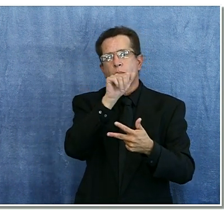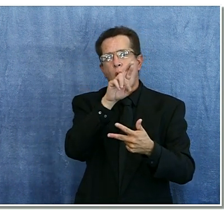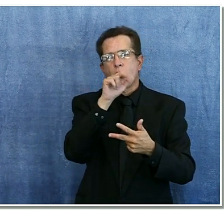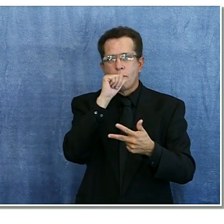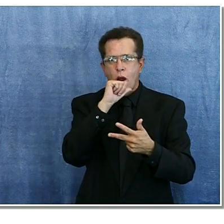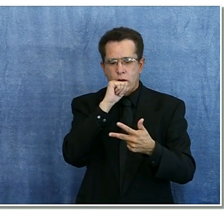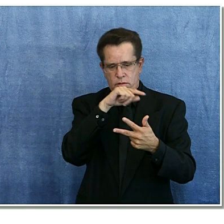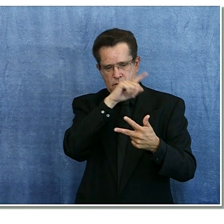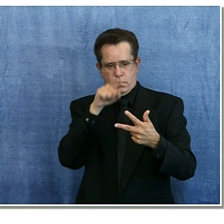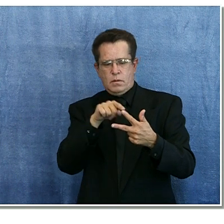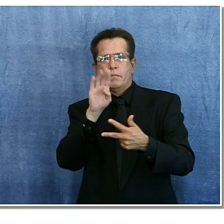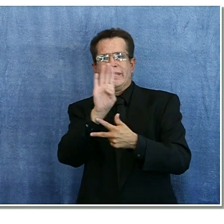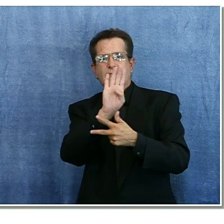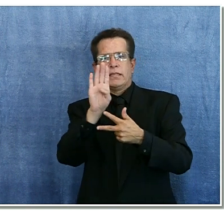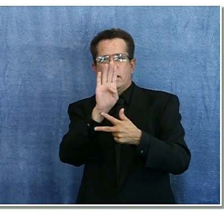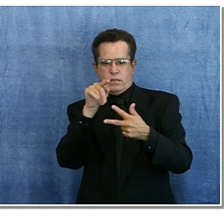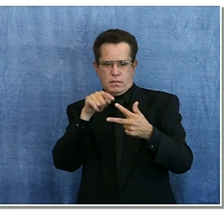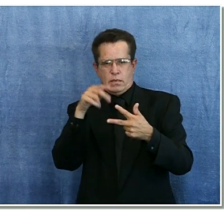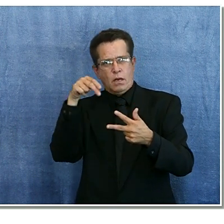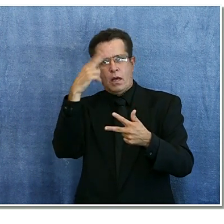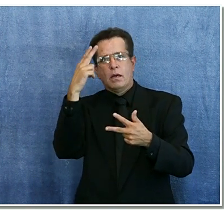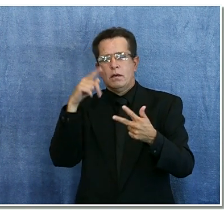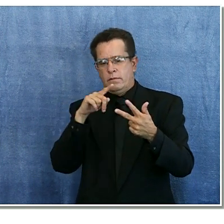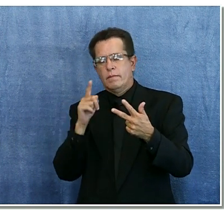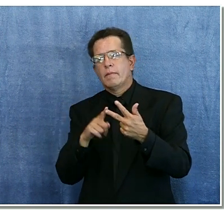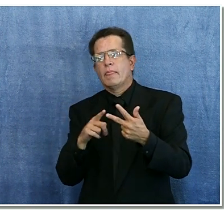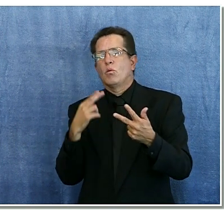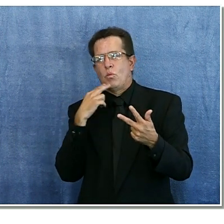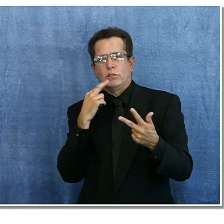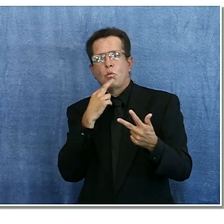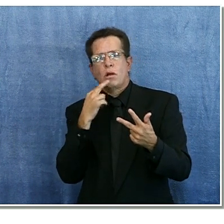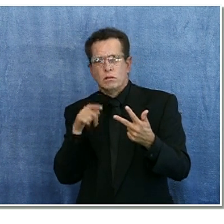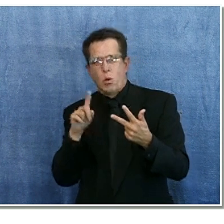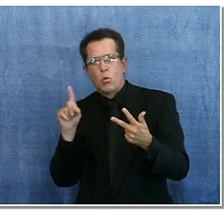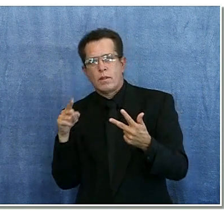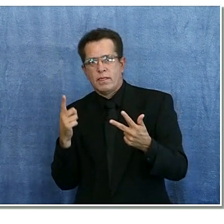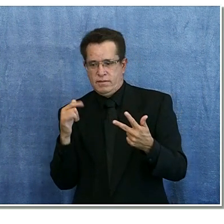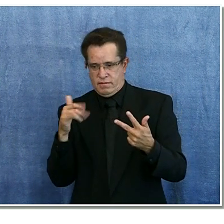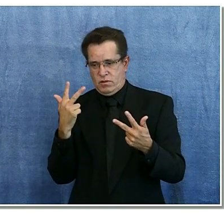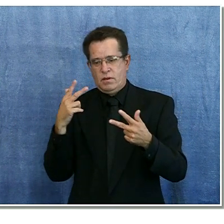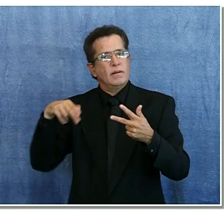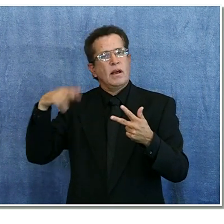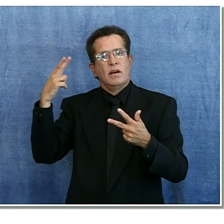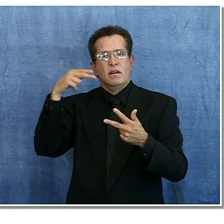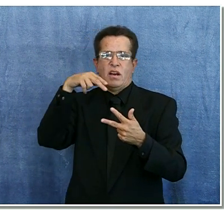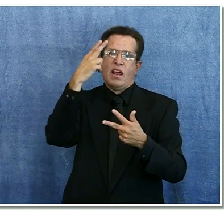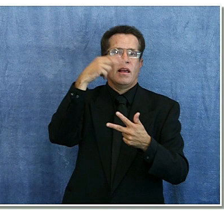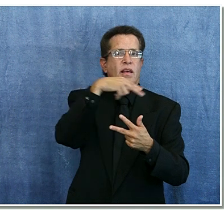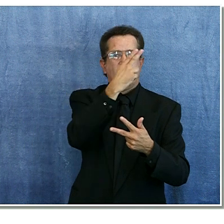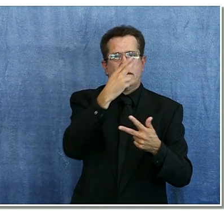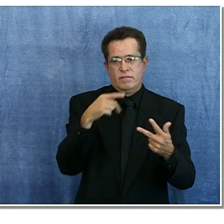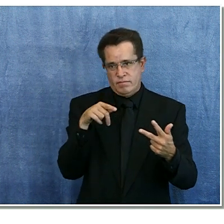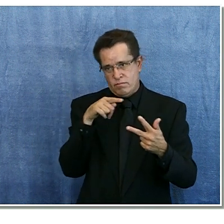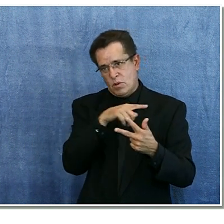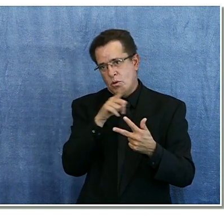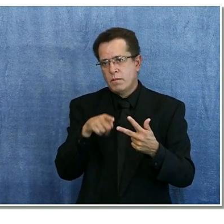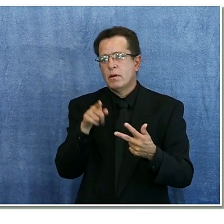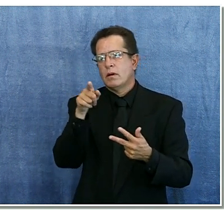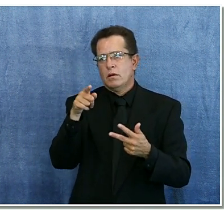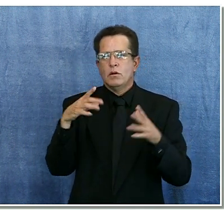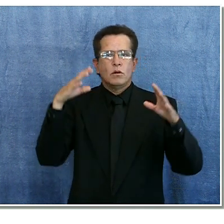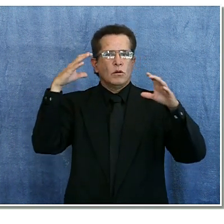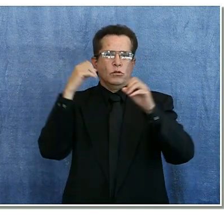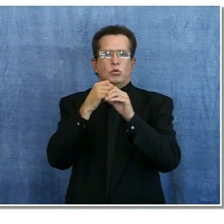restaurants/bars, businesses, and then restaurants only. Going to the next slide. This is a summary